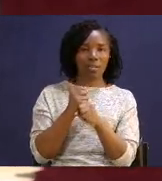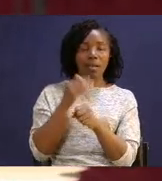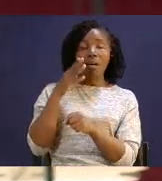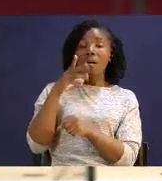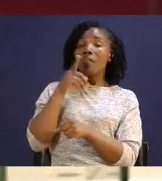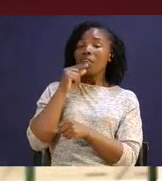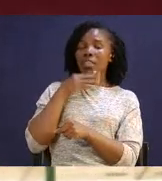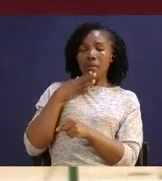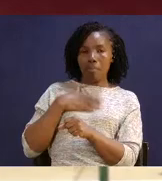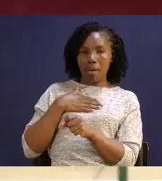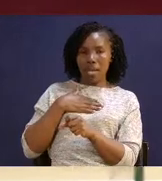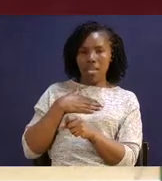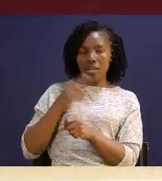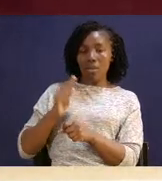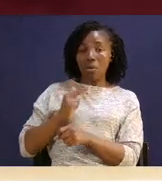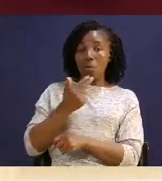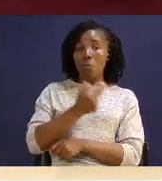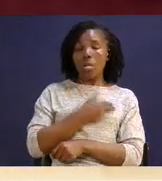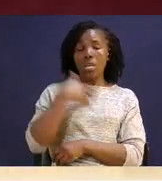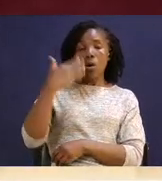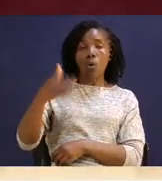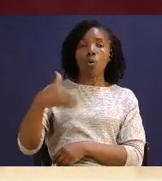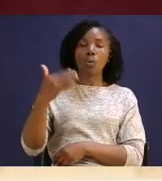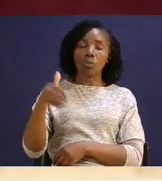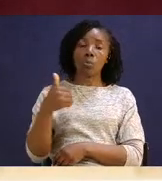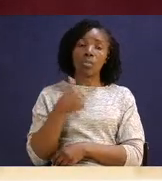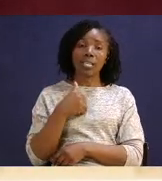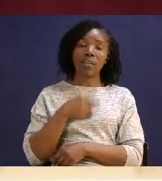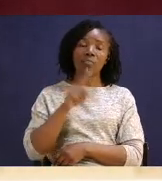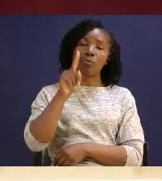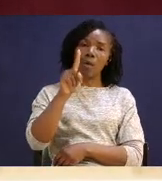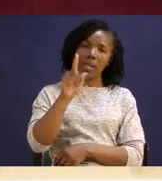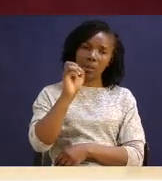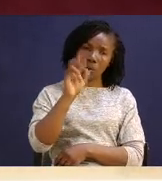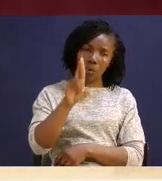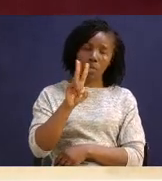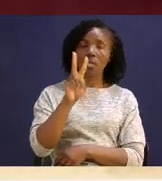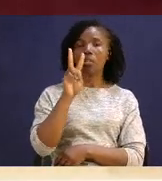from, we usually have one or two cows.